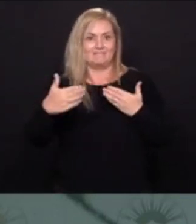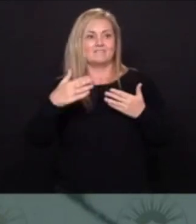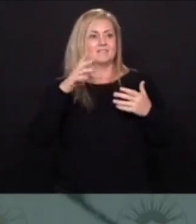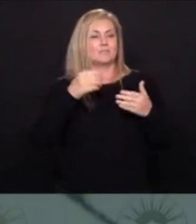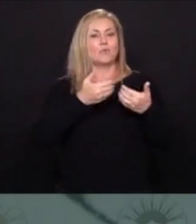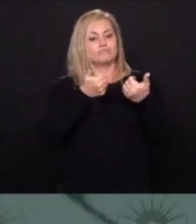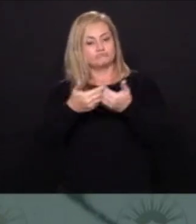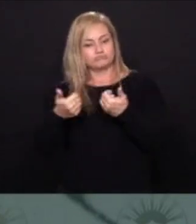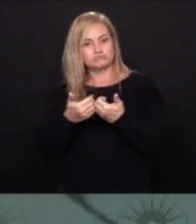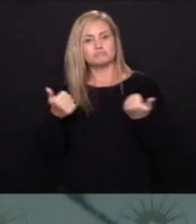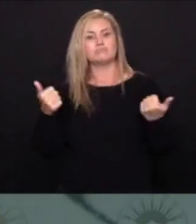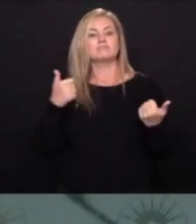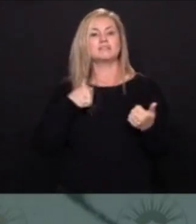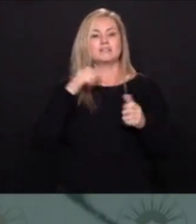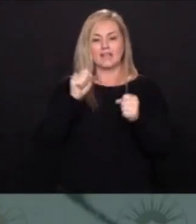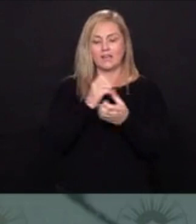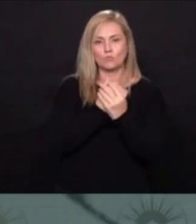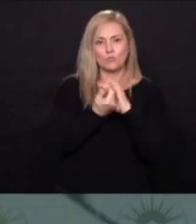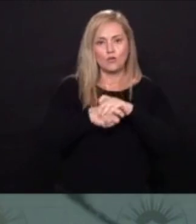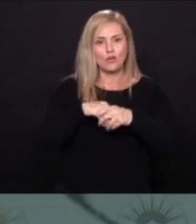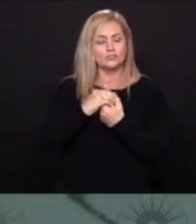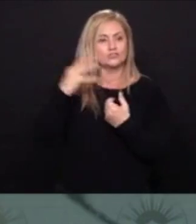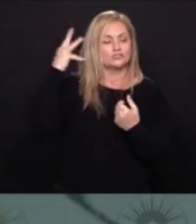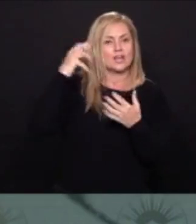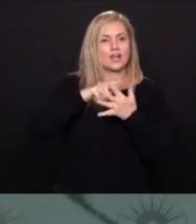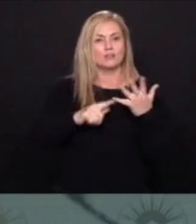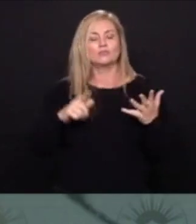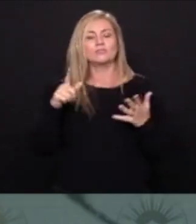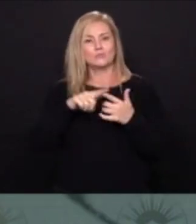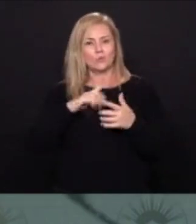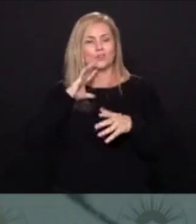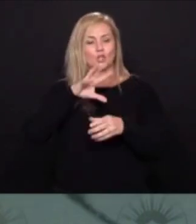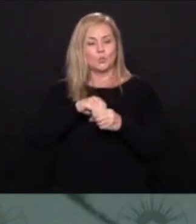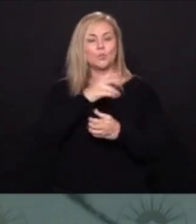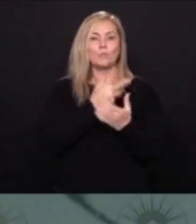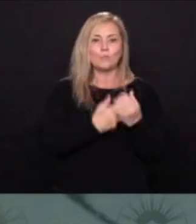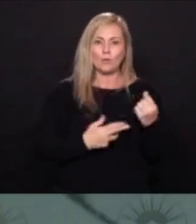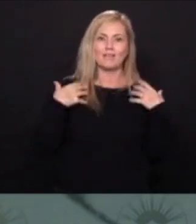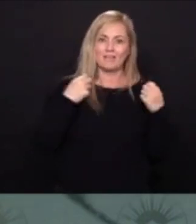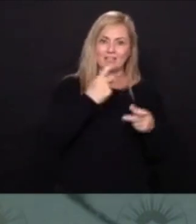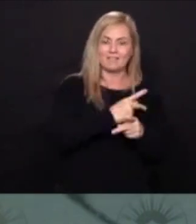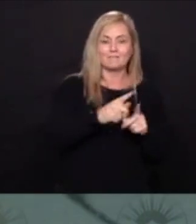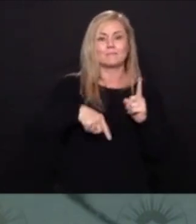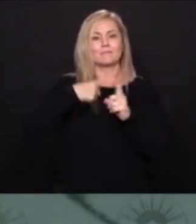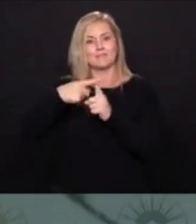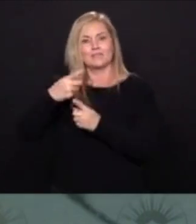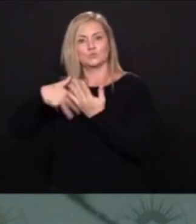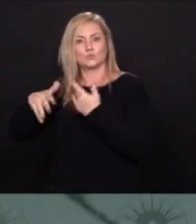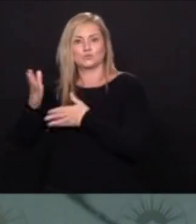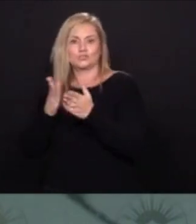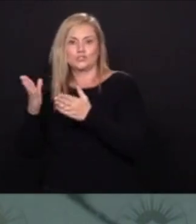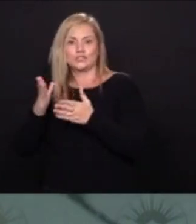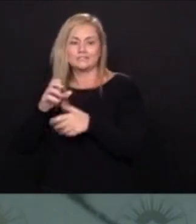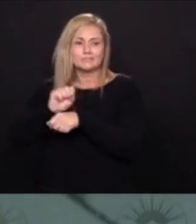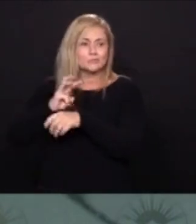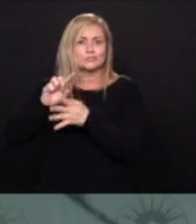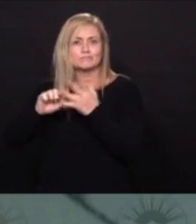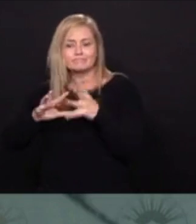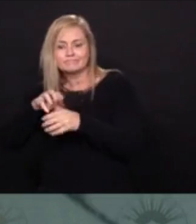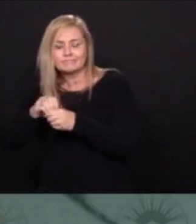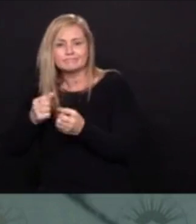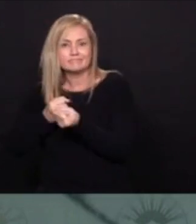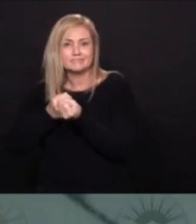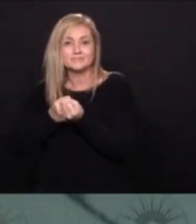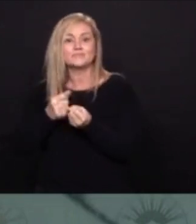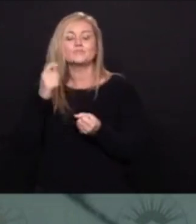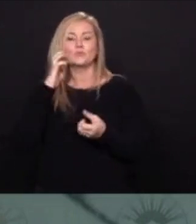hygiene facilities, and important wraparound healthcare and social services. This work will be done in partnership with the City